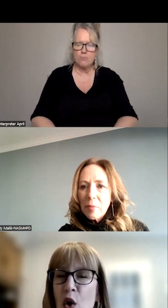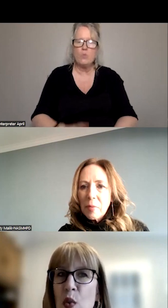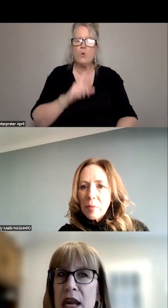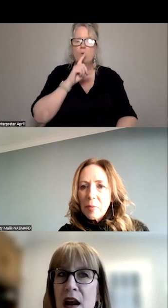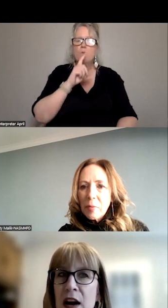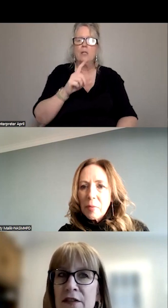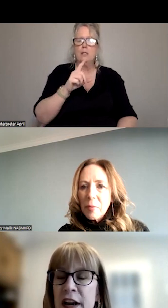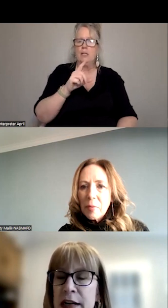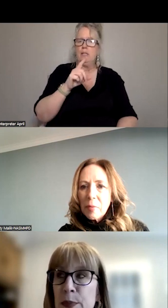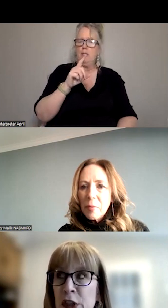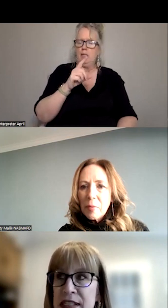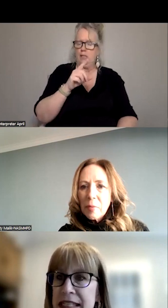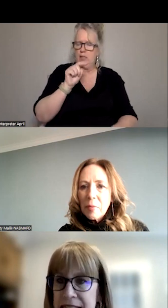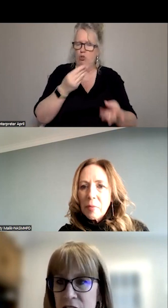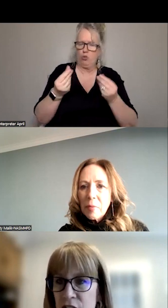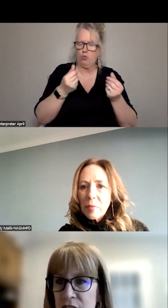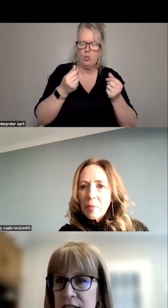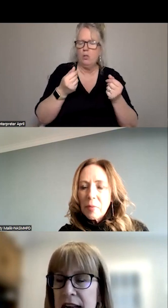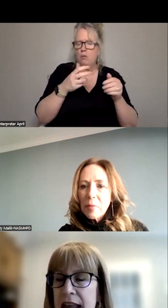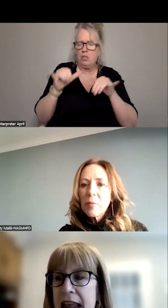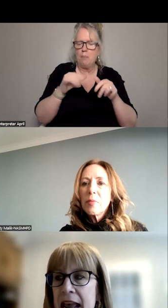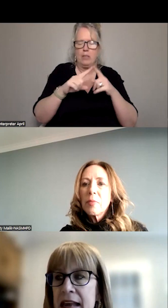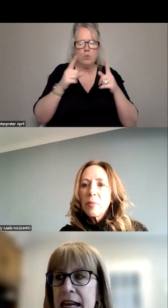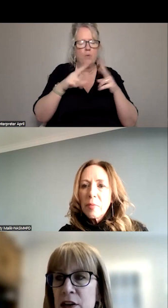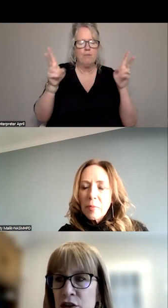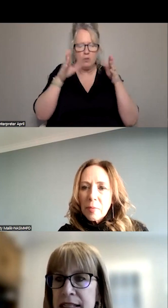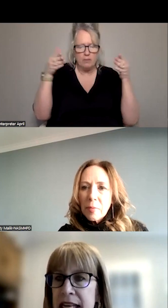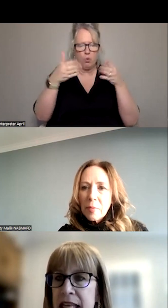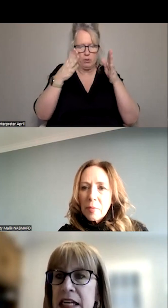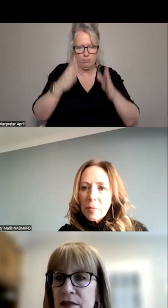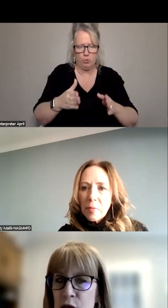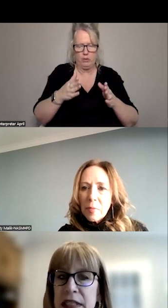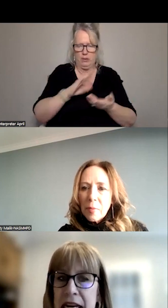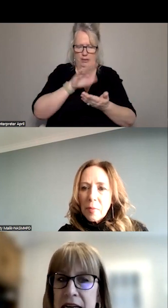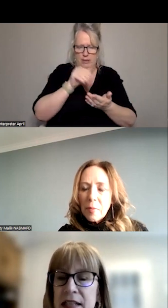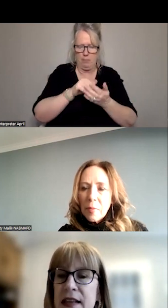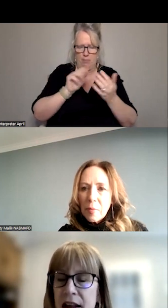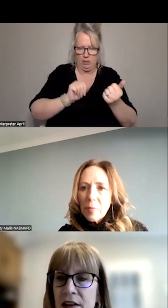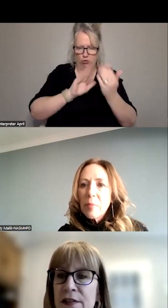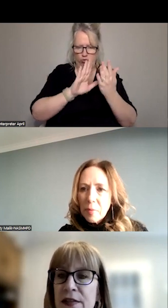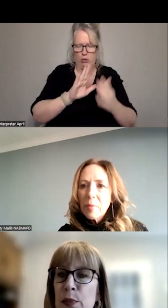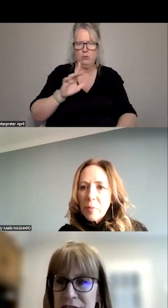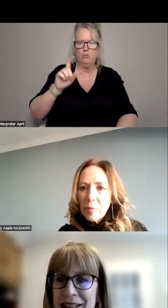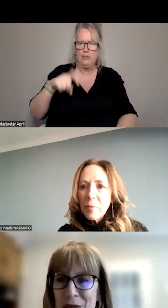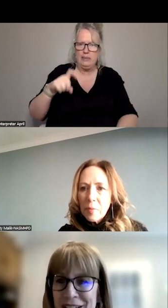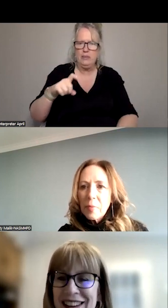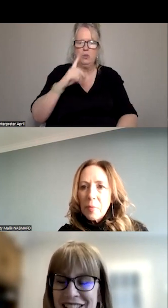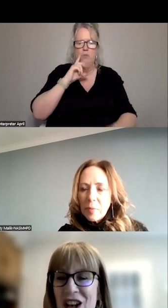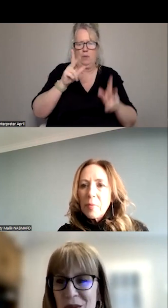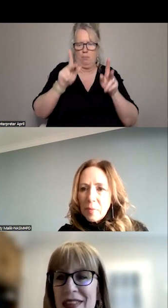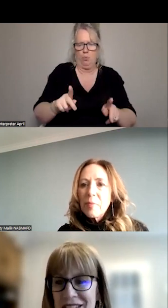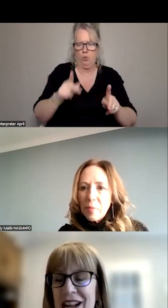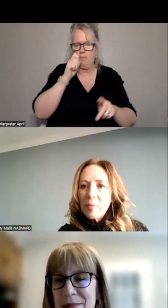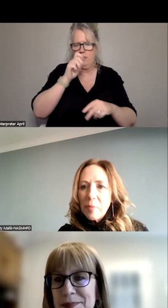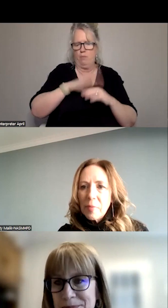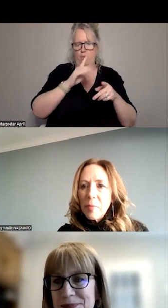where we are very person-centered and in addressing the individual needs of the person that we're on the